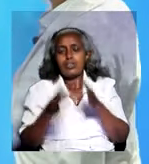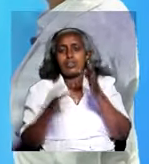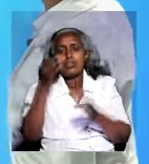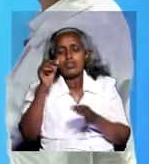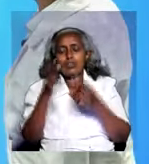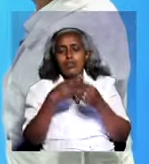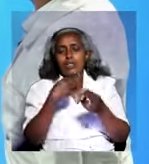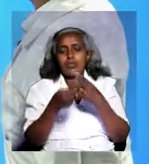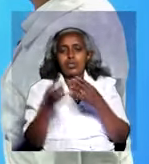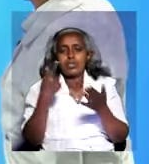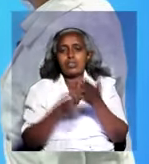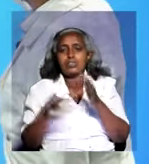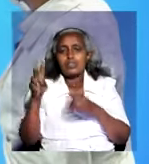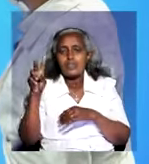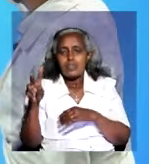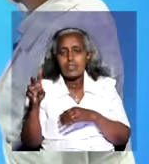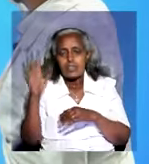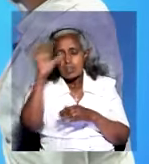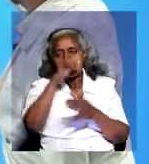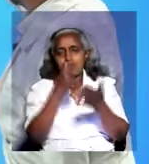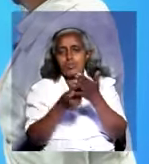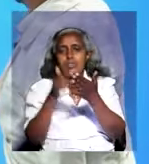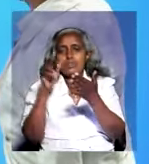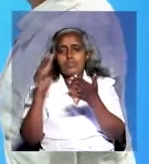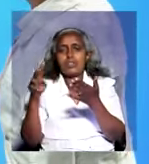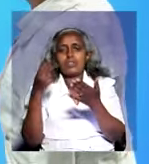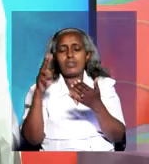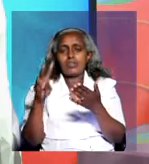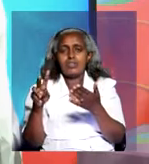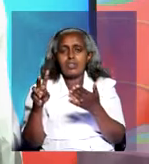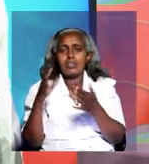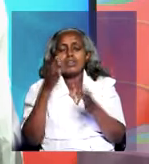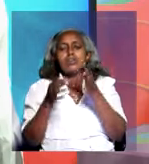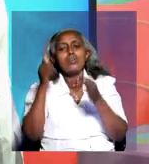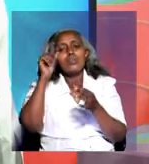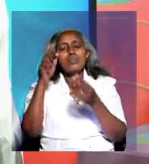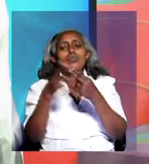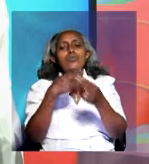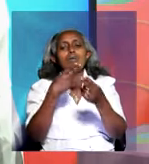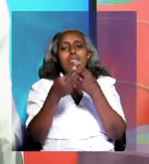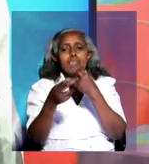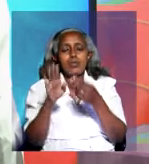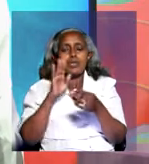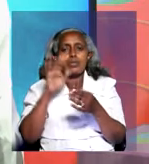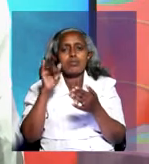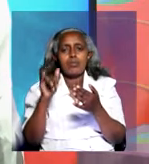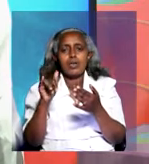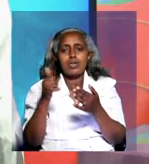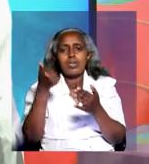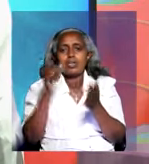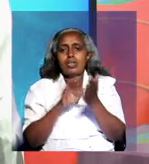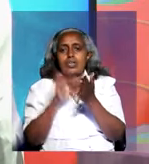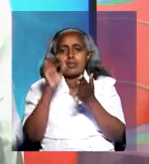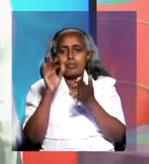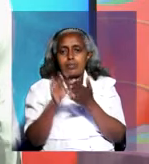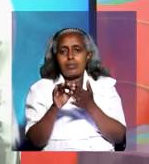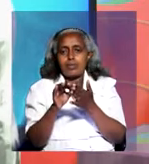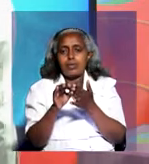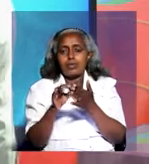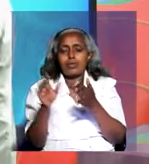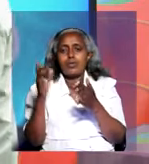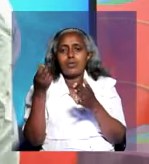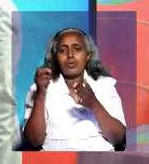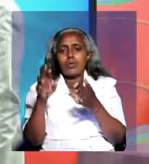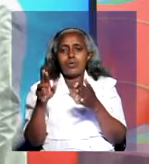multiply this vector, assume this vector v, if you multiply it by a number or